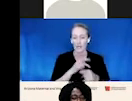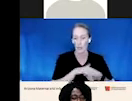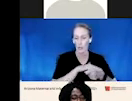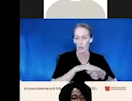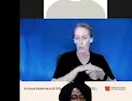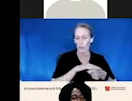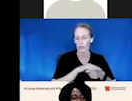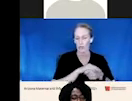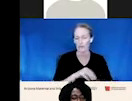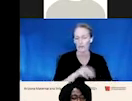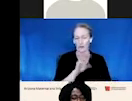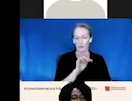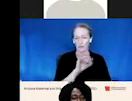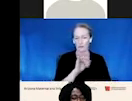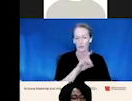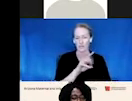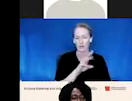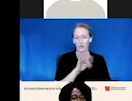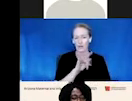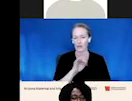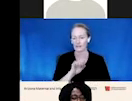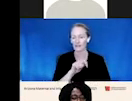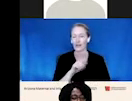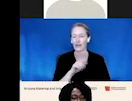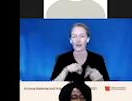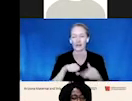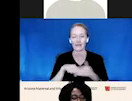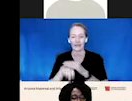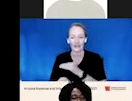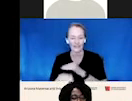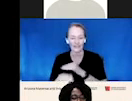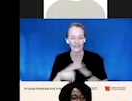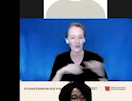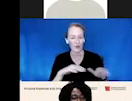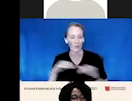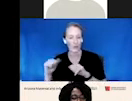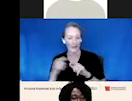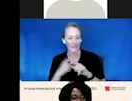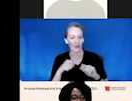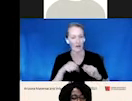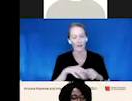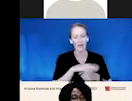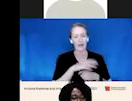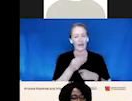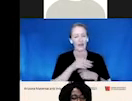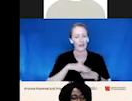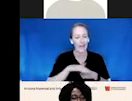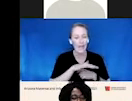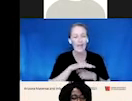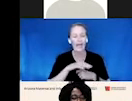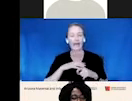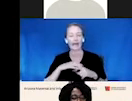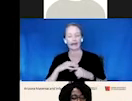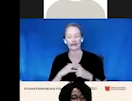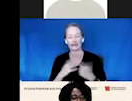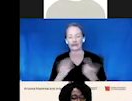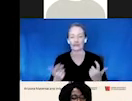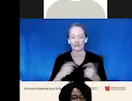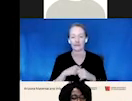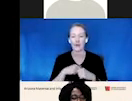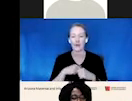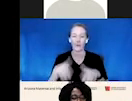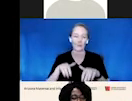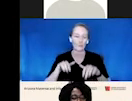hours away from their support networks, away from their land. So the bearing of the placenta and the umbilical cord, that becomes a little bit